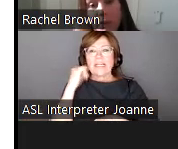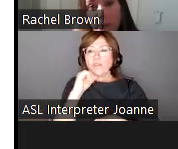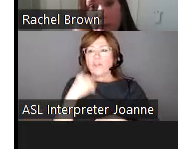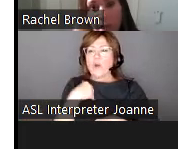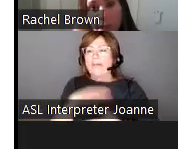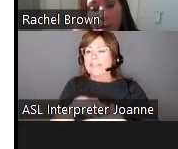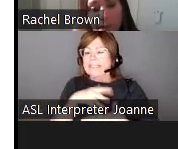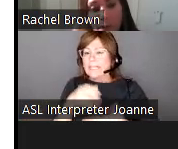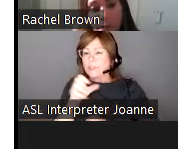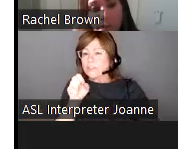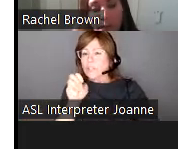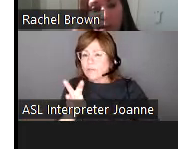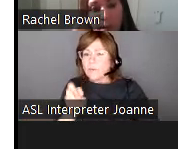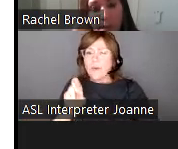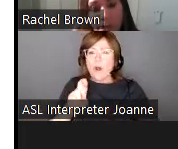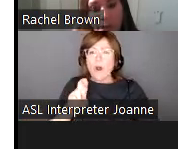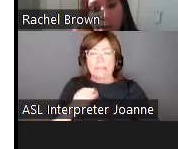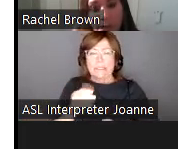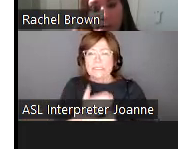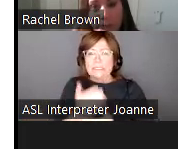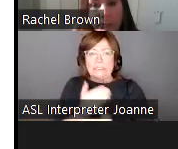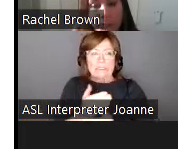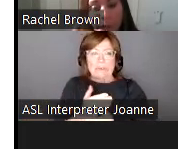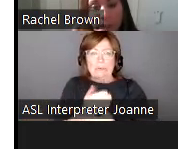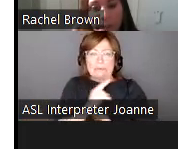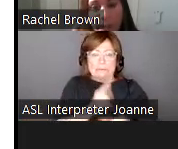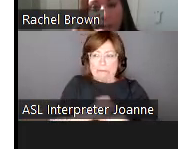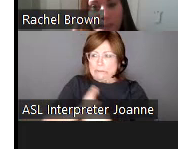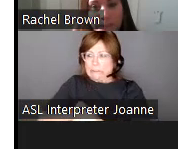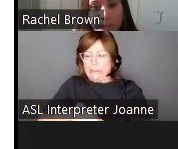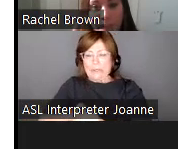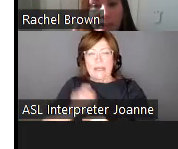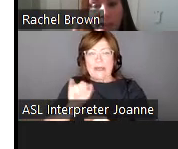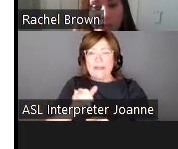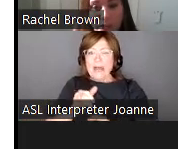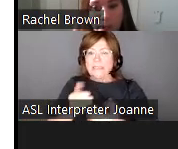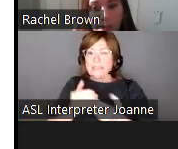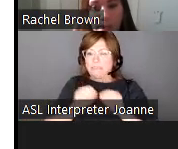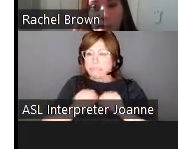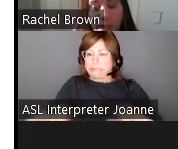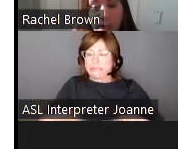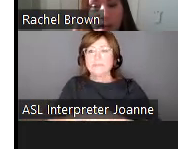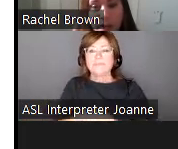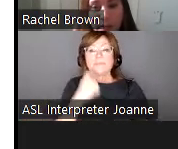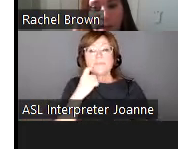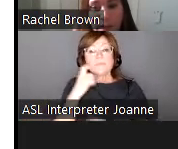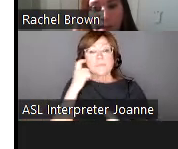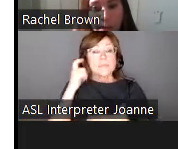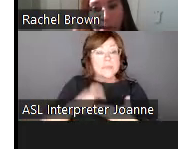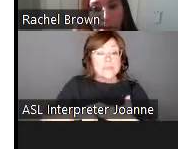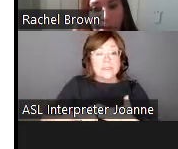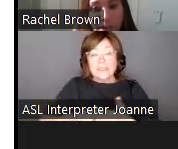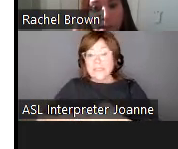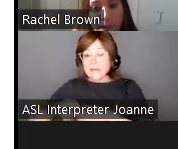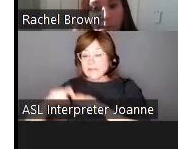or are new to either platform. It's a great way to really get there. Yeah, and I just noticed, thank you, Lee,